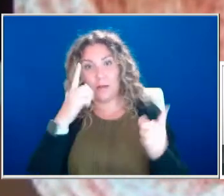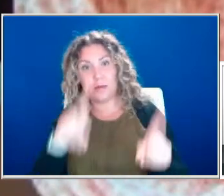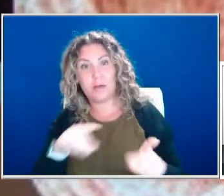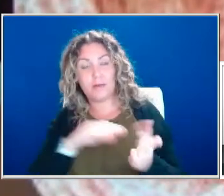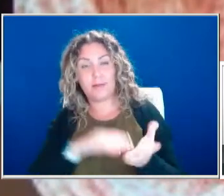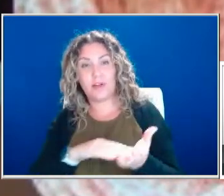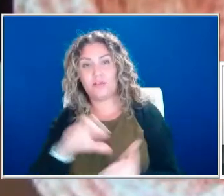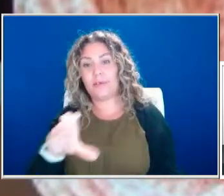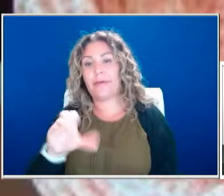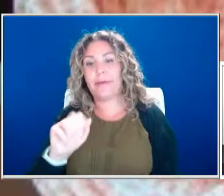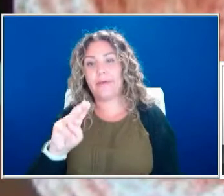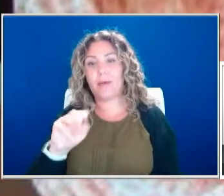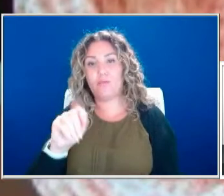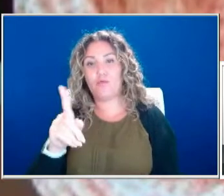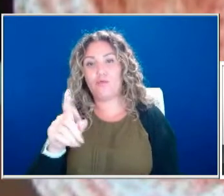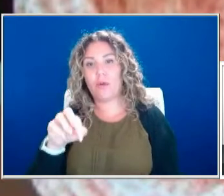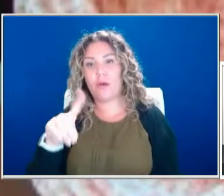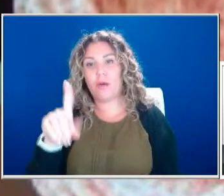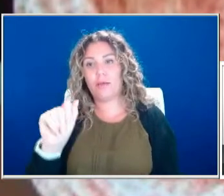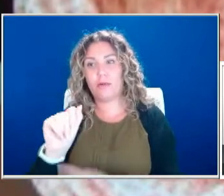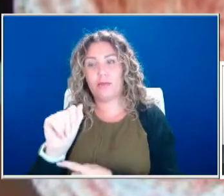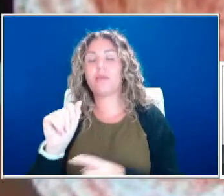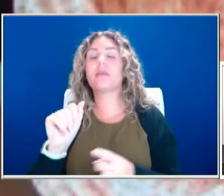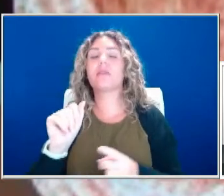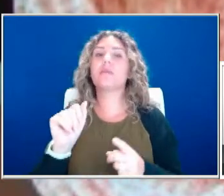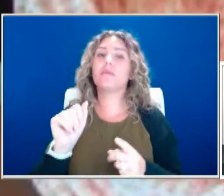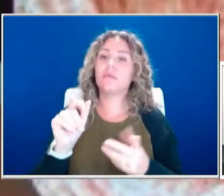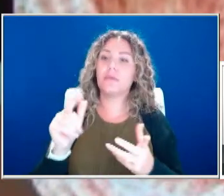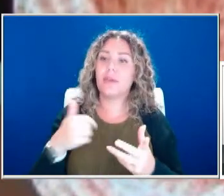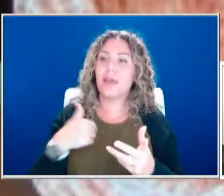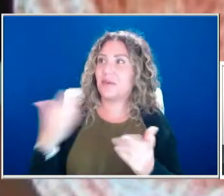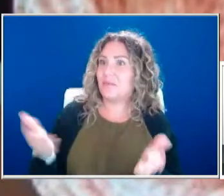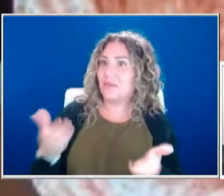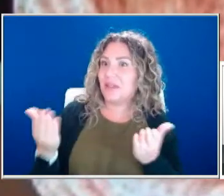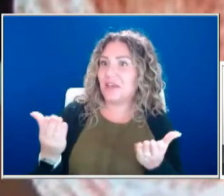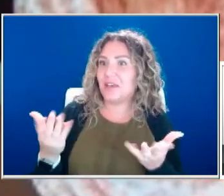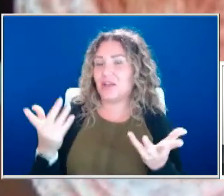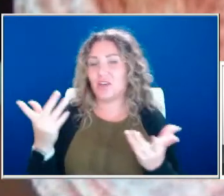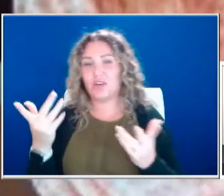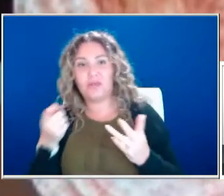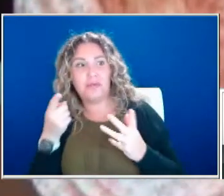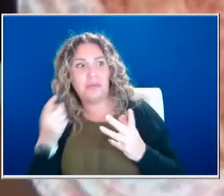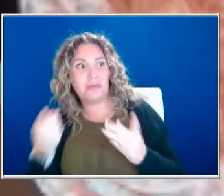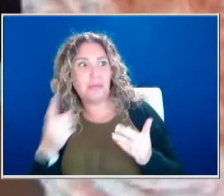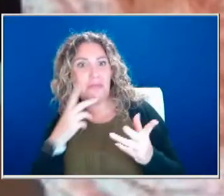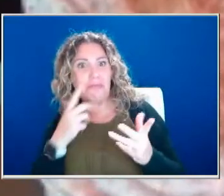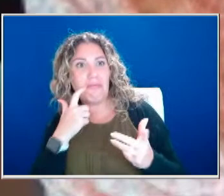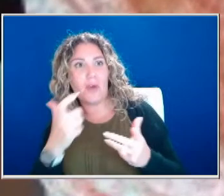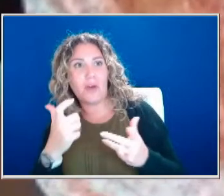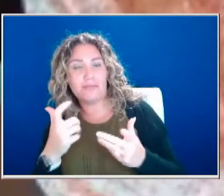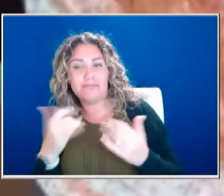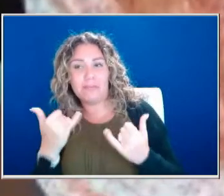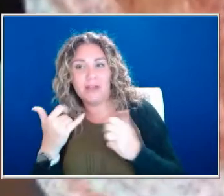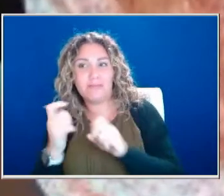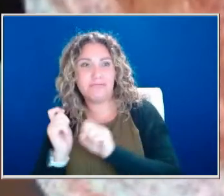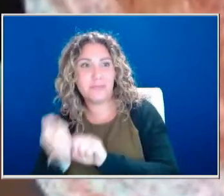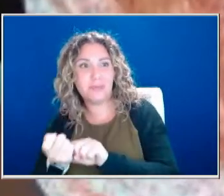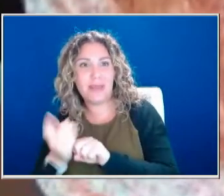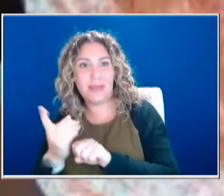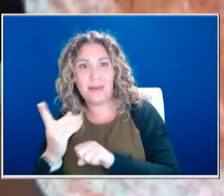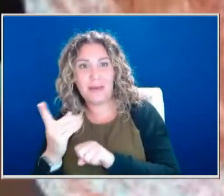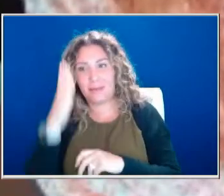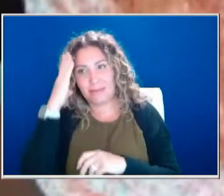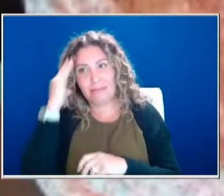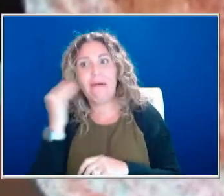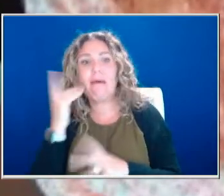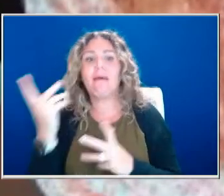saying was that, even though like I remember hearing about John Olerud, I remember watching him play first base with that helmet on. And it's interesting to hear he